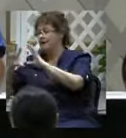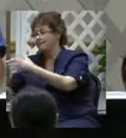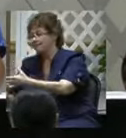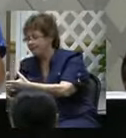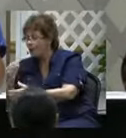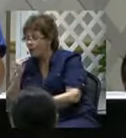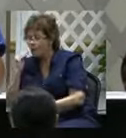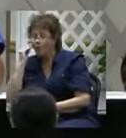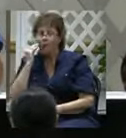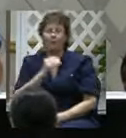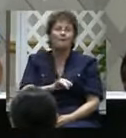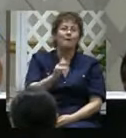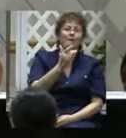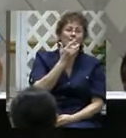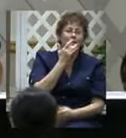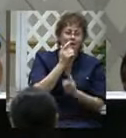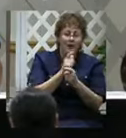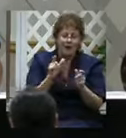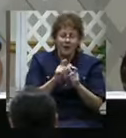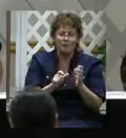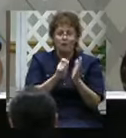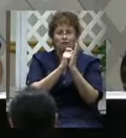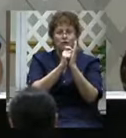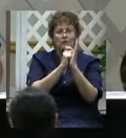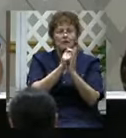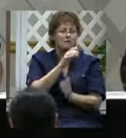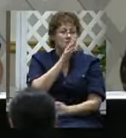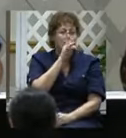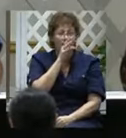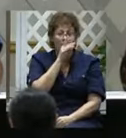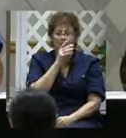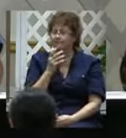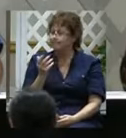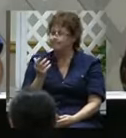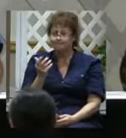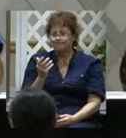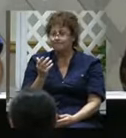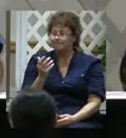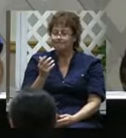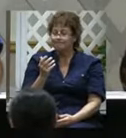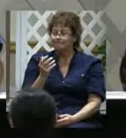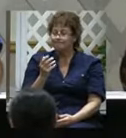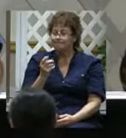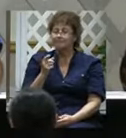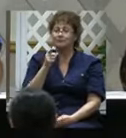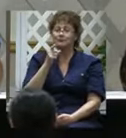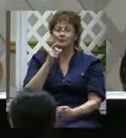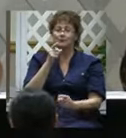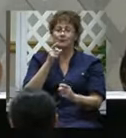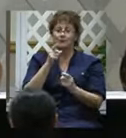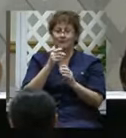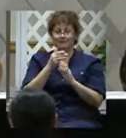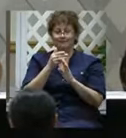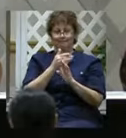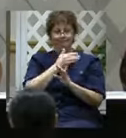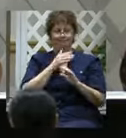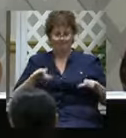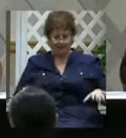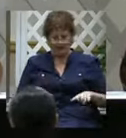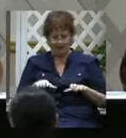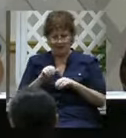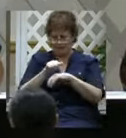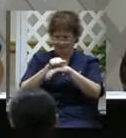language, preferred language, either written or oral, if you happen to have that, you can proactively and automatically send the